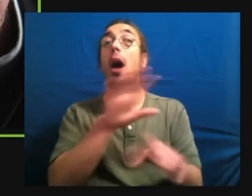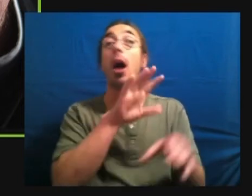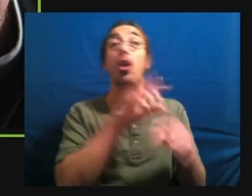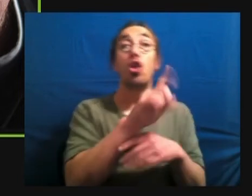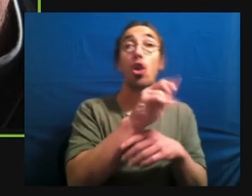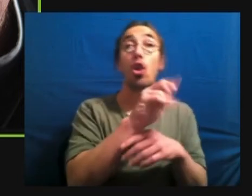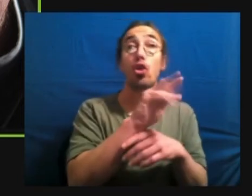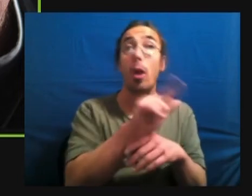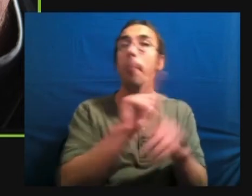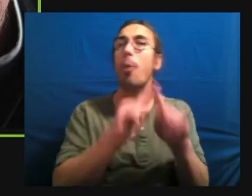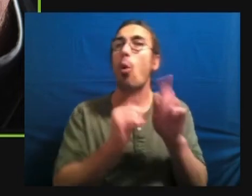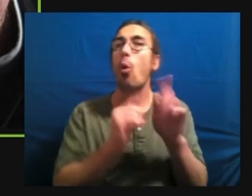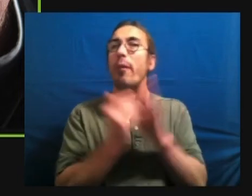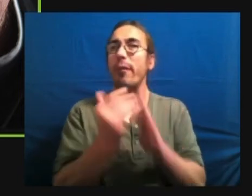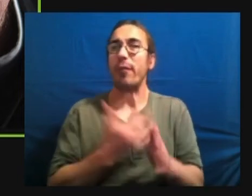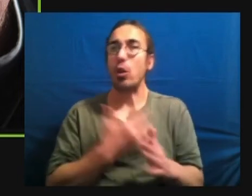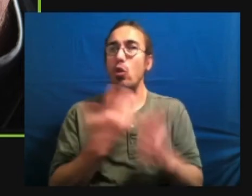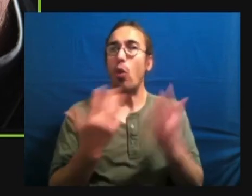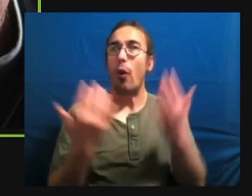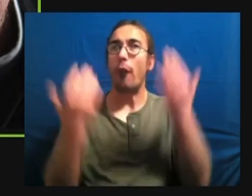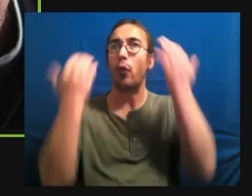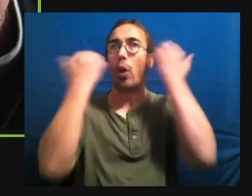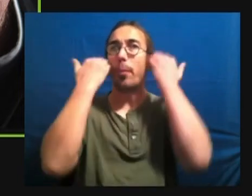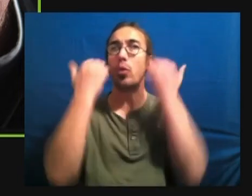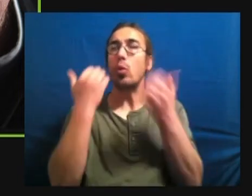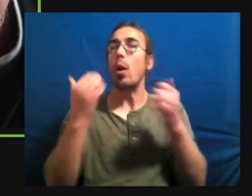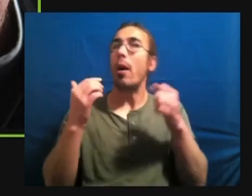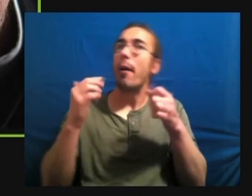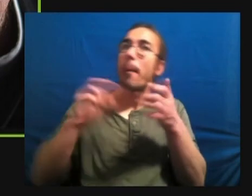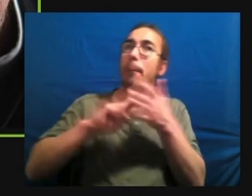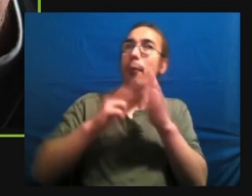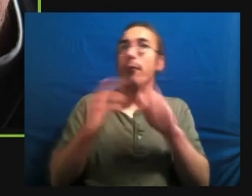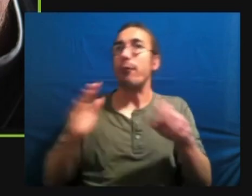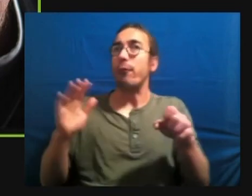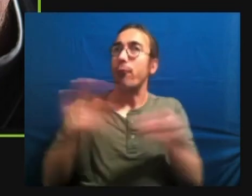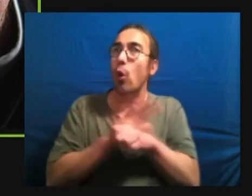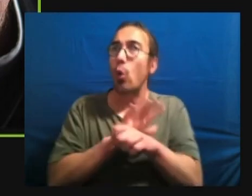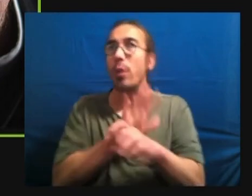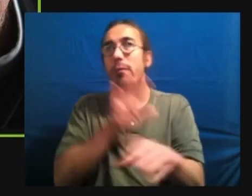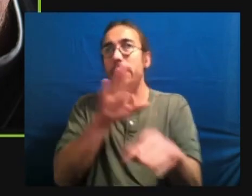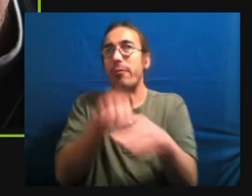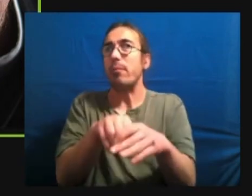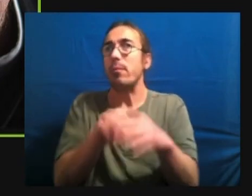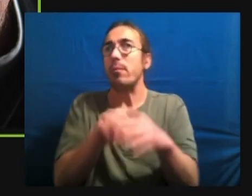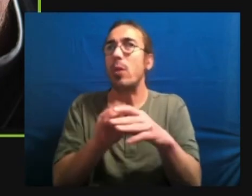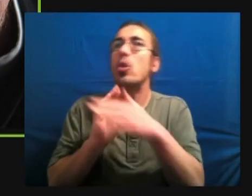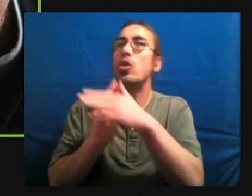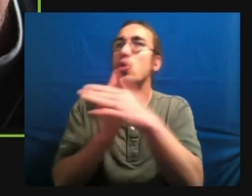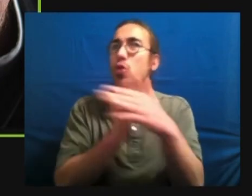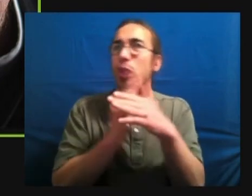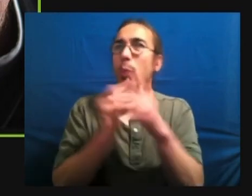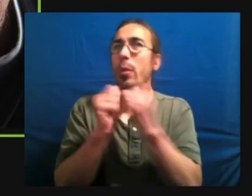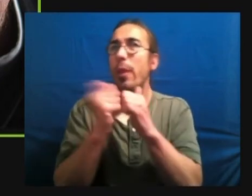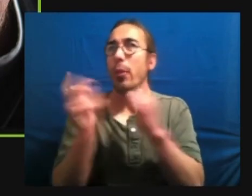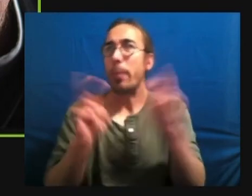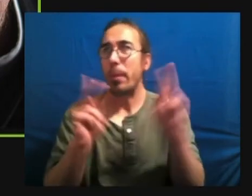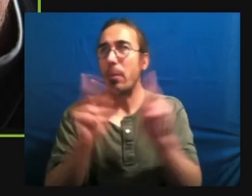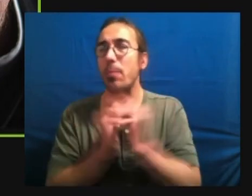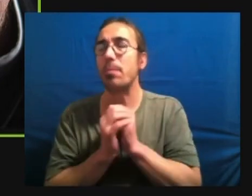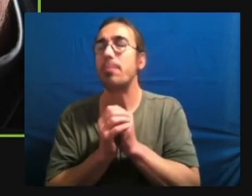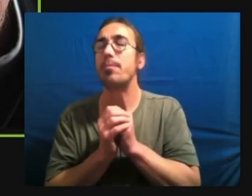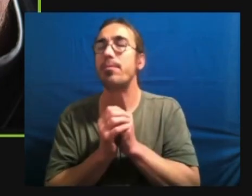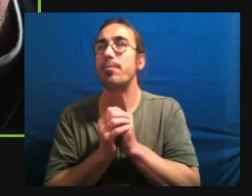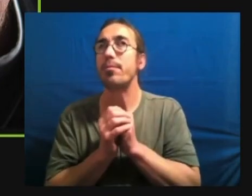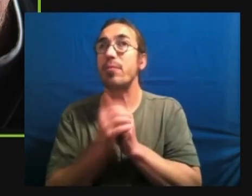feels overwhelming to purposefully engage further collaboratively. Although I think it's a great thing to do. Do you have any thoughts